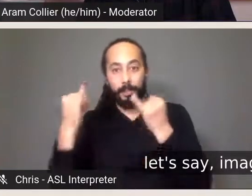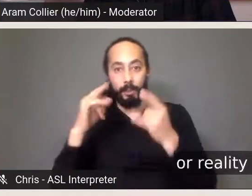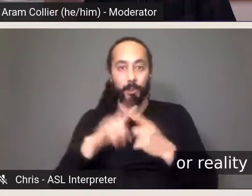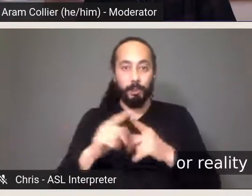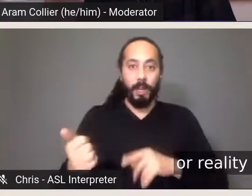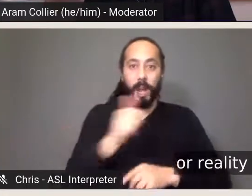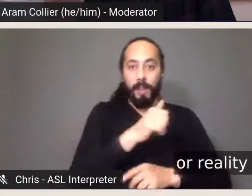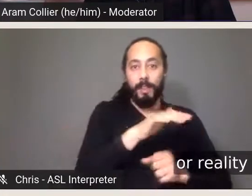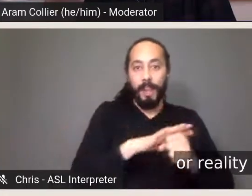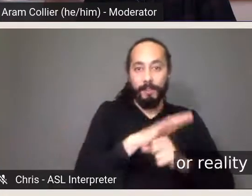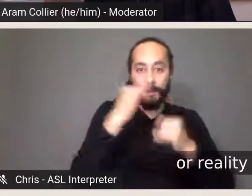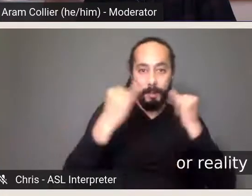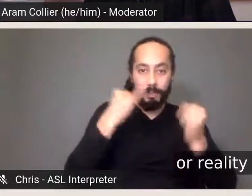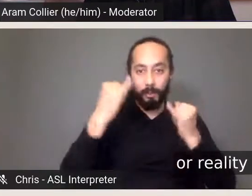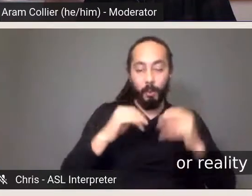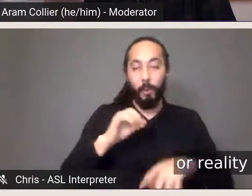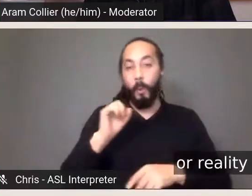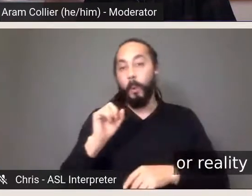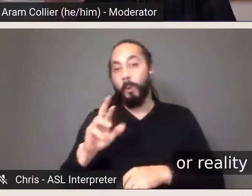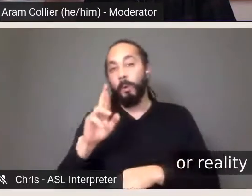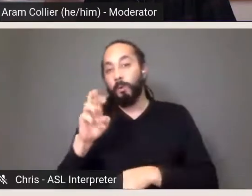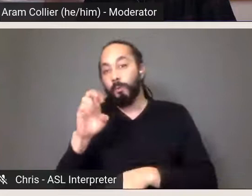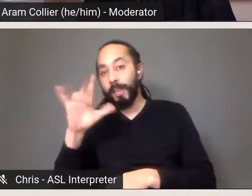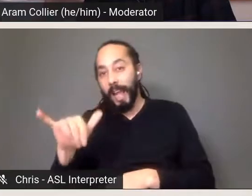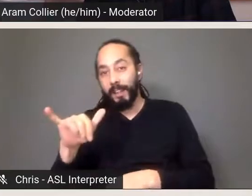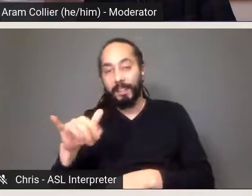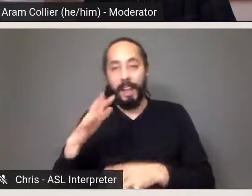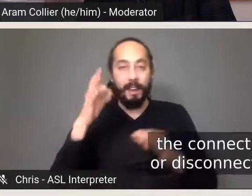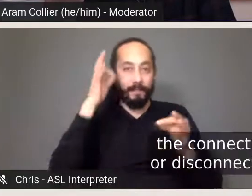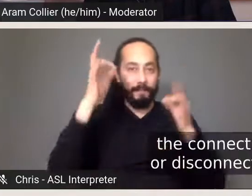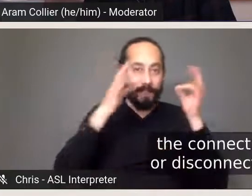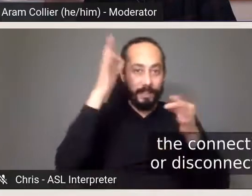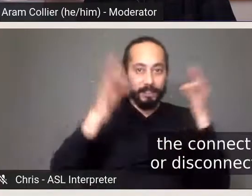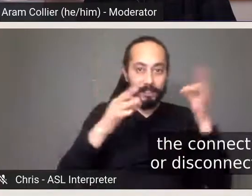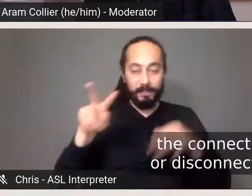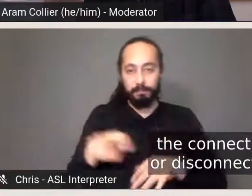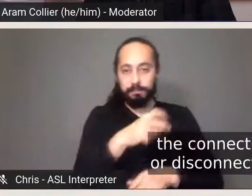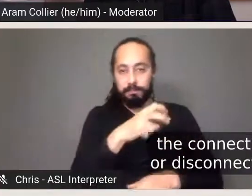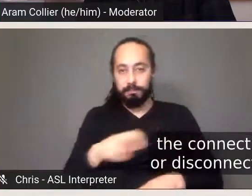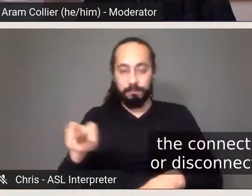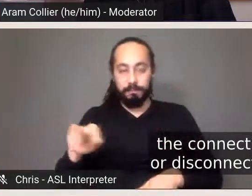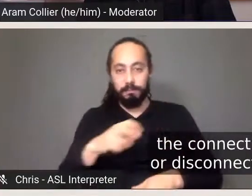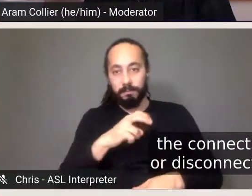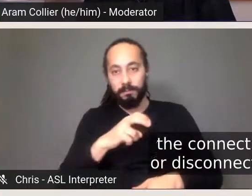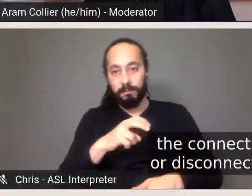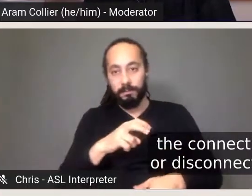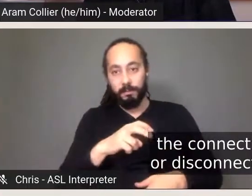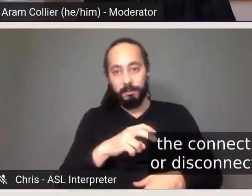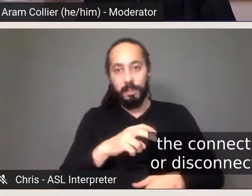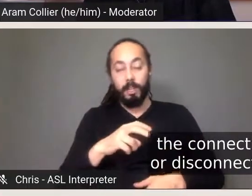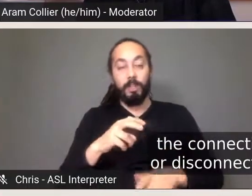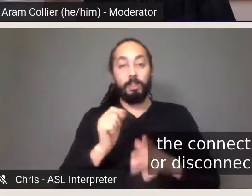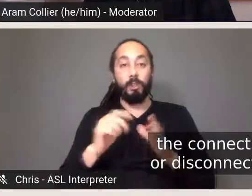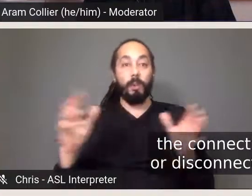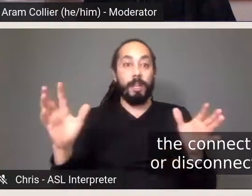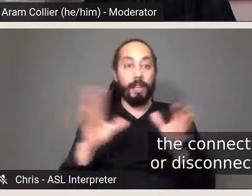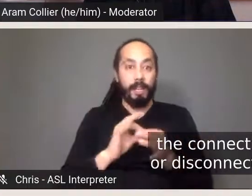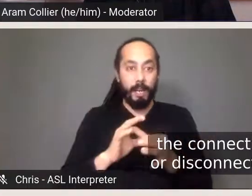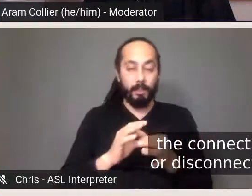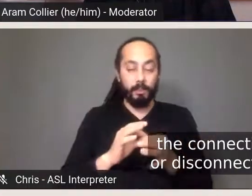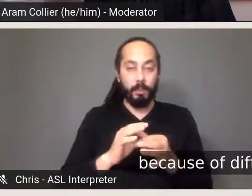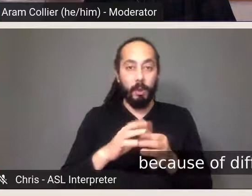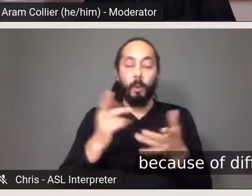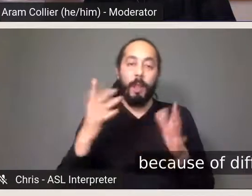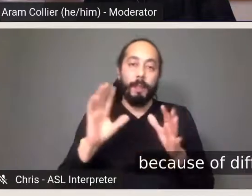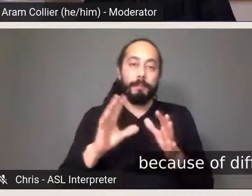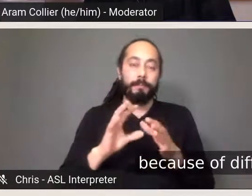another, or reality versus fantasy. The connection is emphasized, or the disconnection is